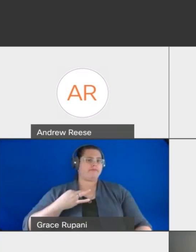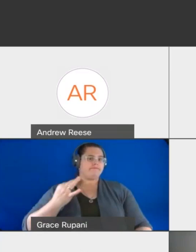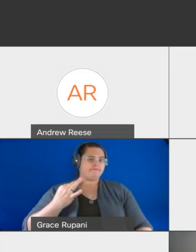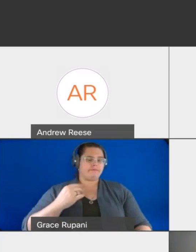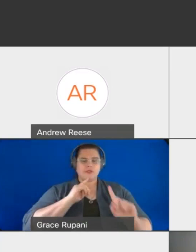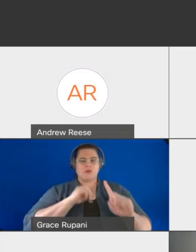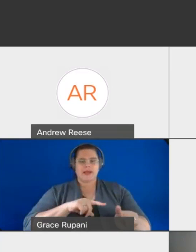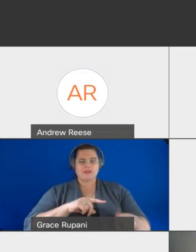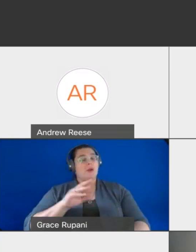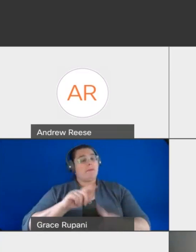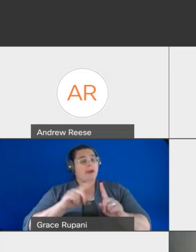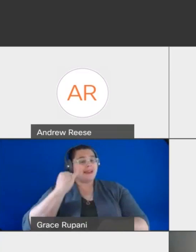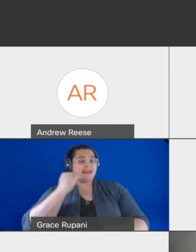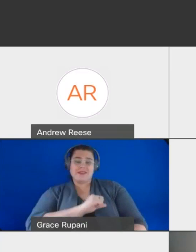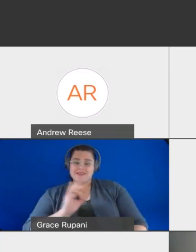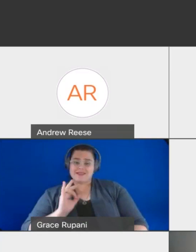who's available,